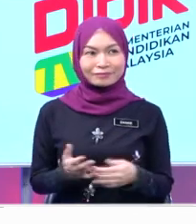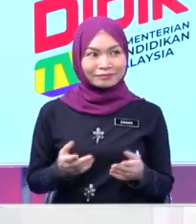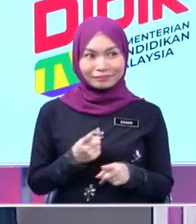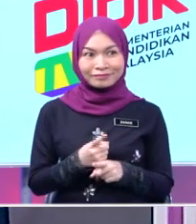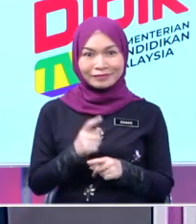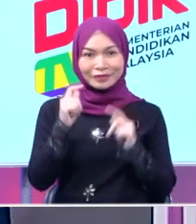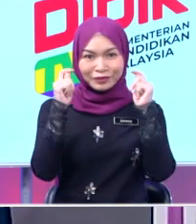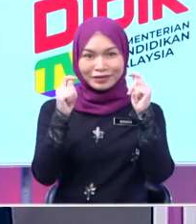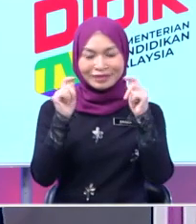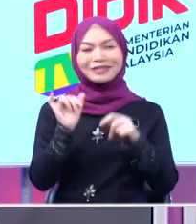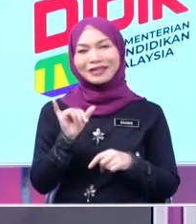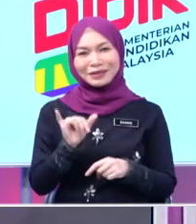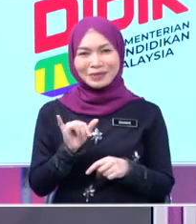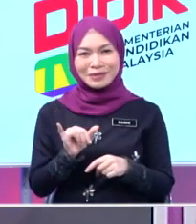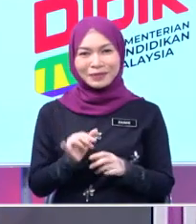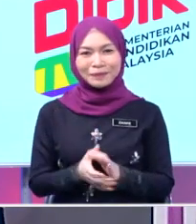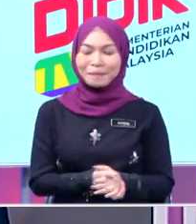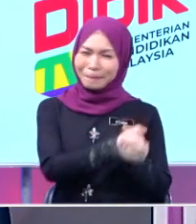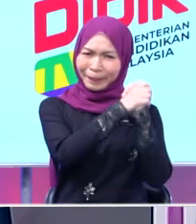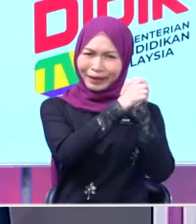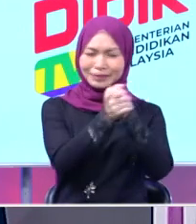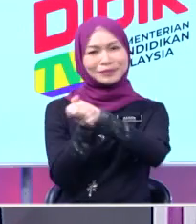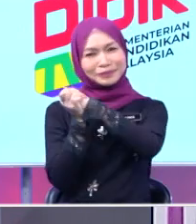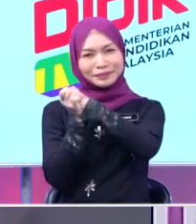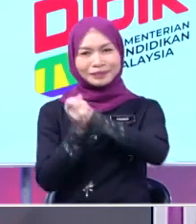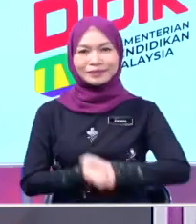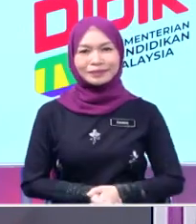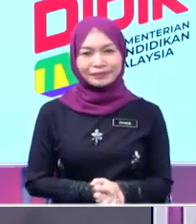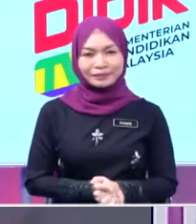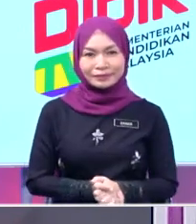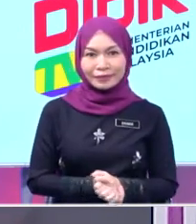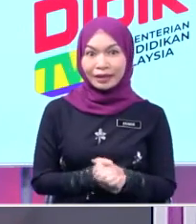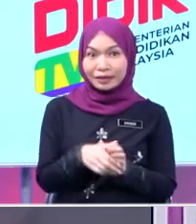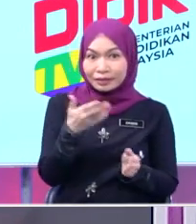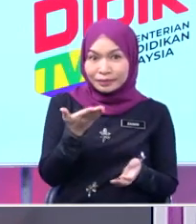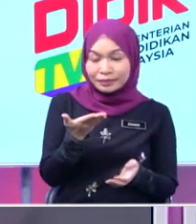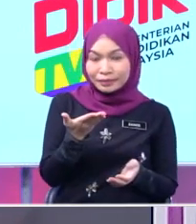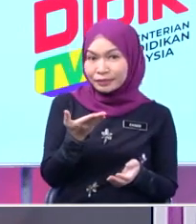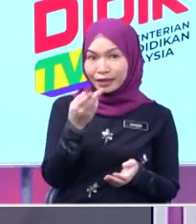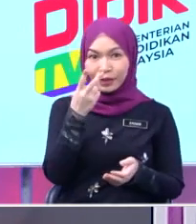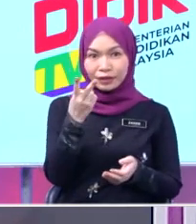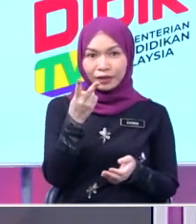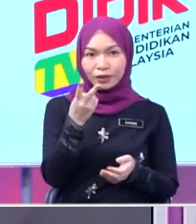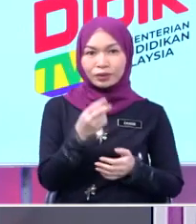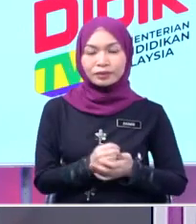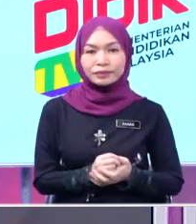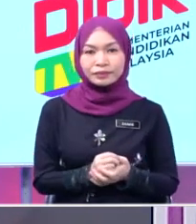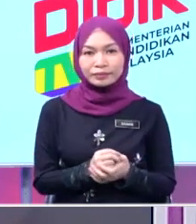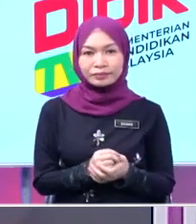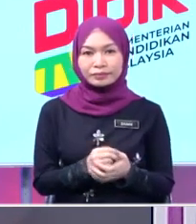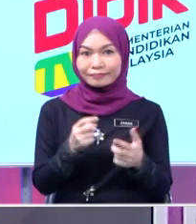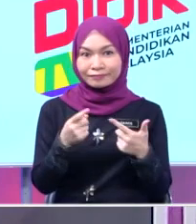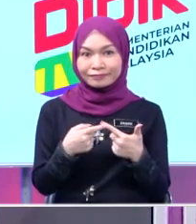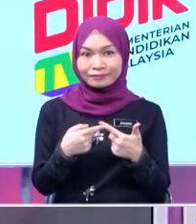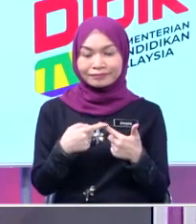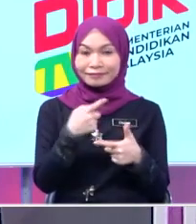Well done. Okay, because as you can see in both, all right, you have opinion. For